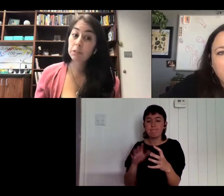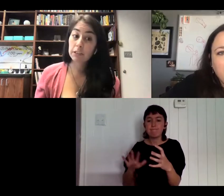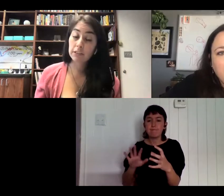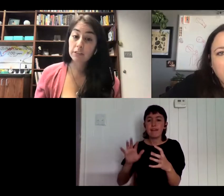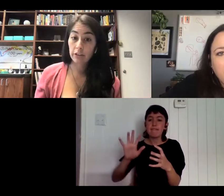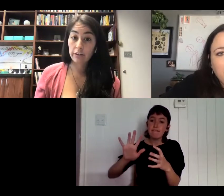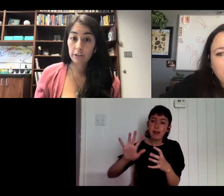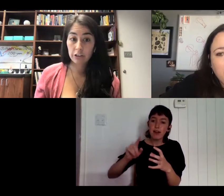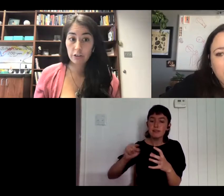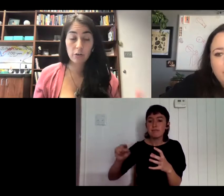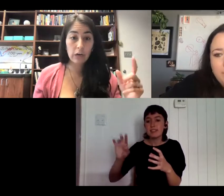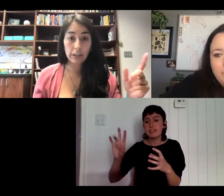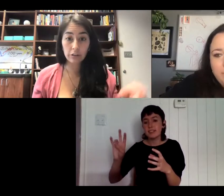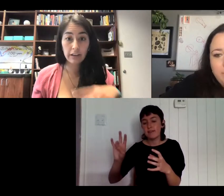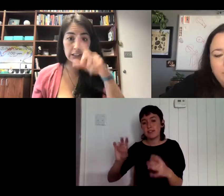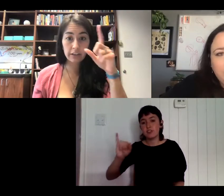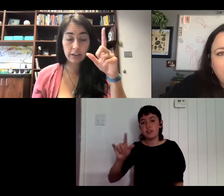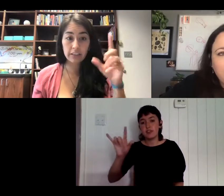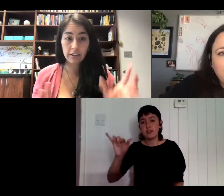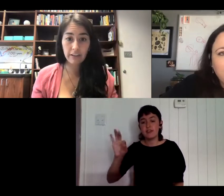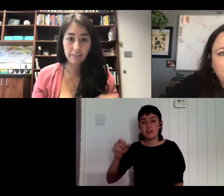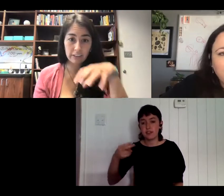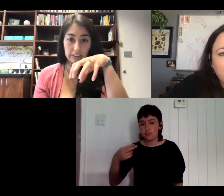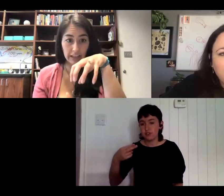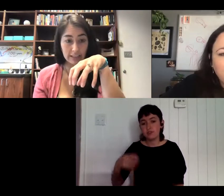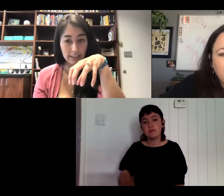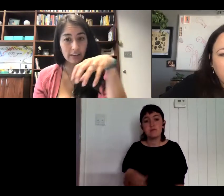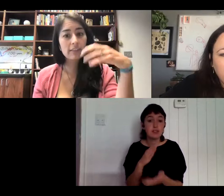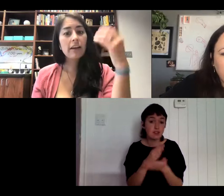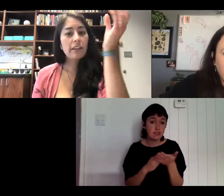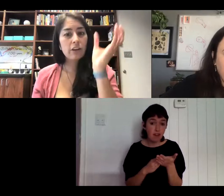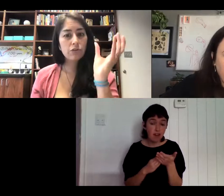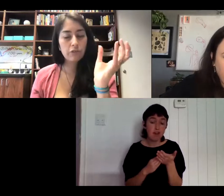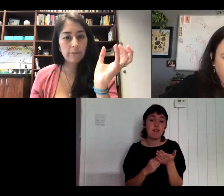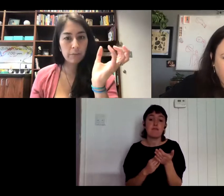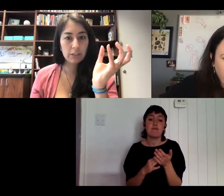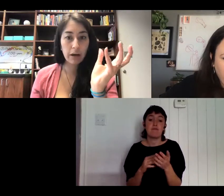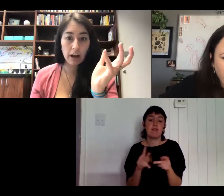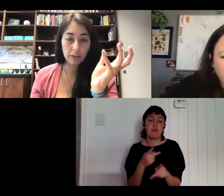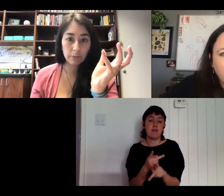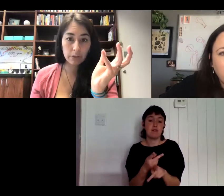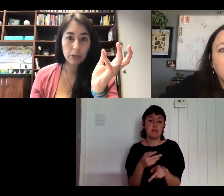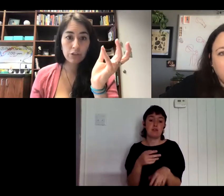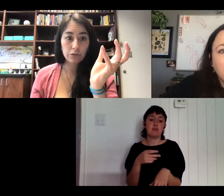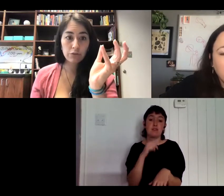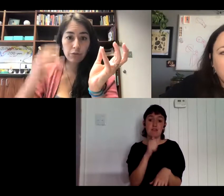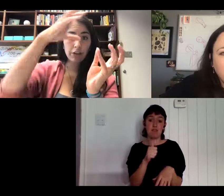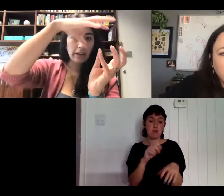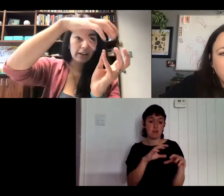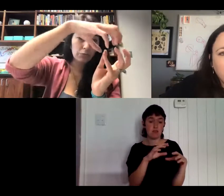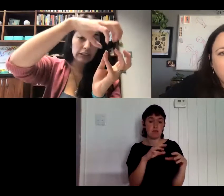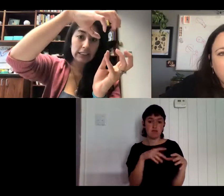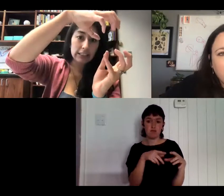some species of jellyfish though in their life cycle. Instead of having these little egg sacs, they go straight from this polyp to